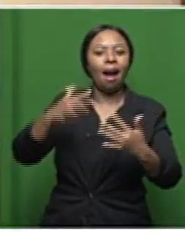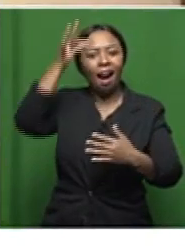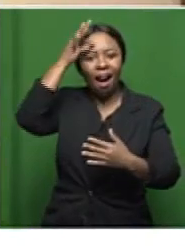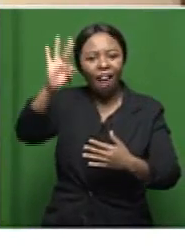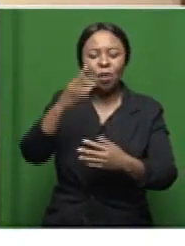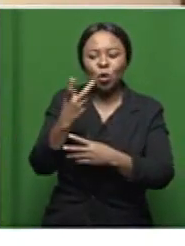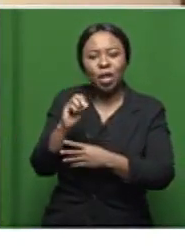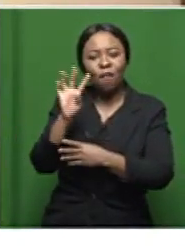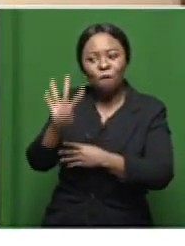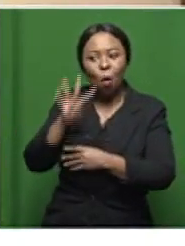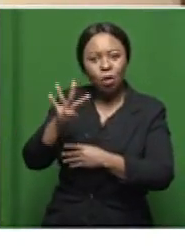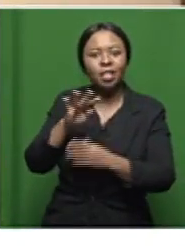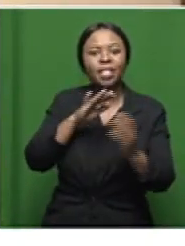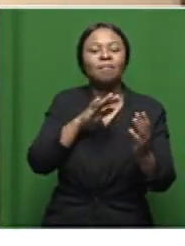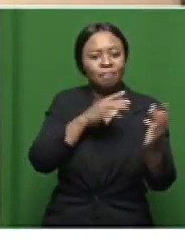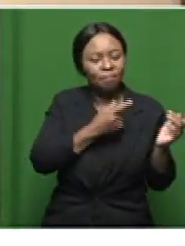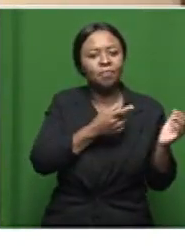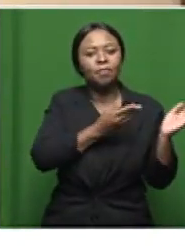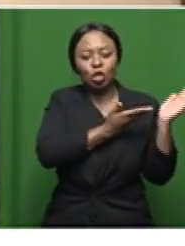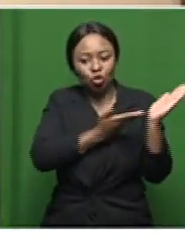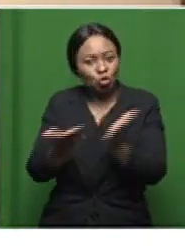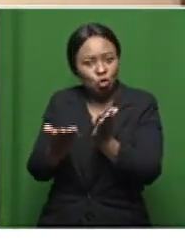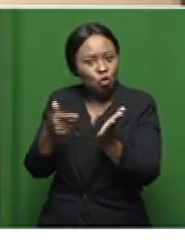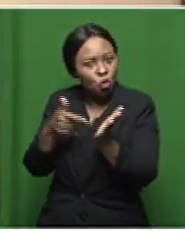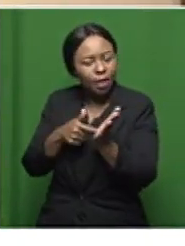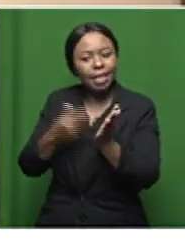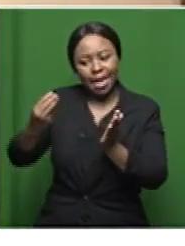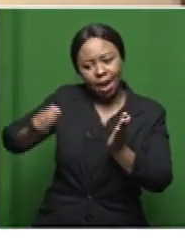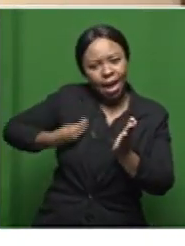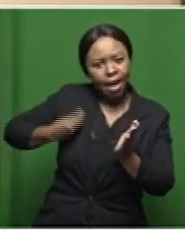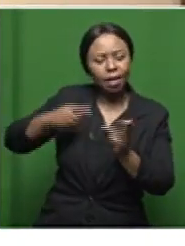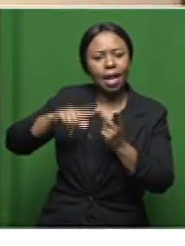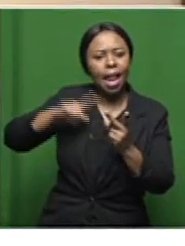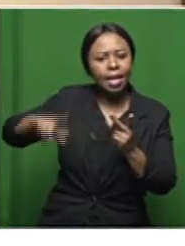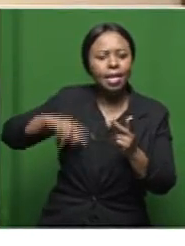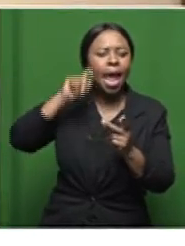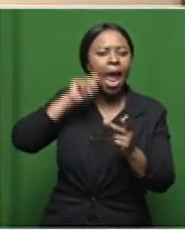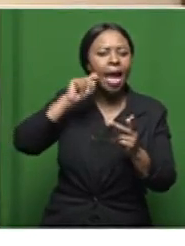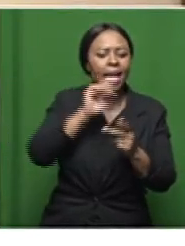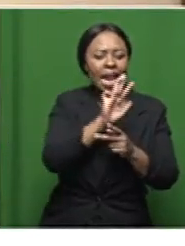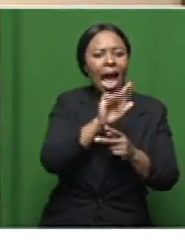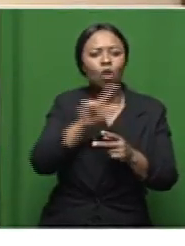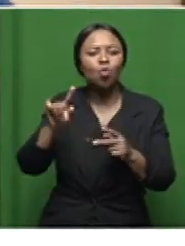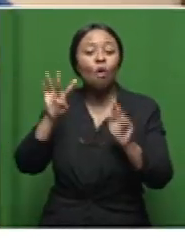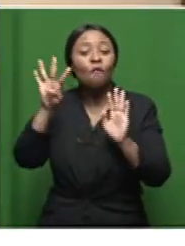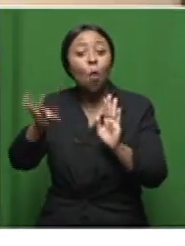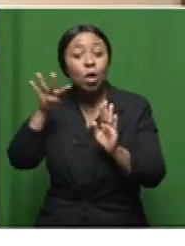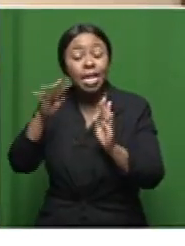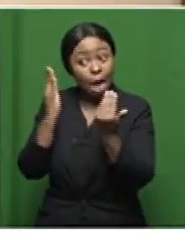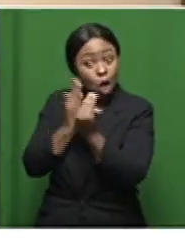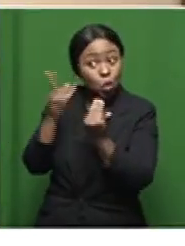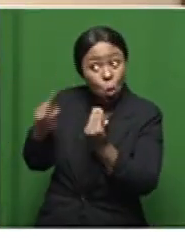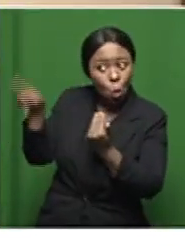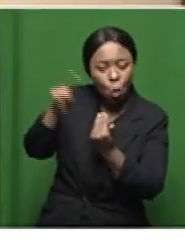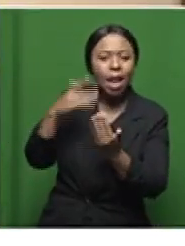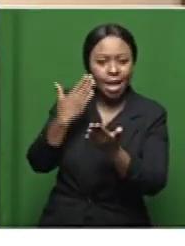introduced, a drive where ladies or girls, young girls between the ages of 9 to 14, at school, they can actually